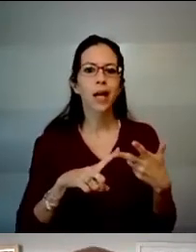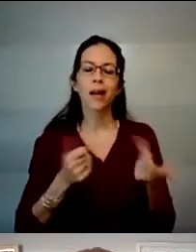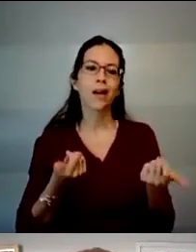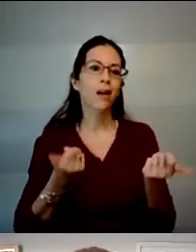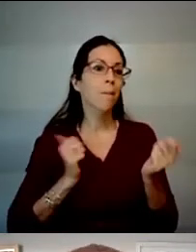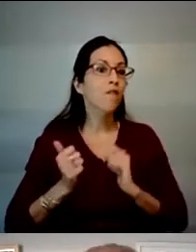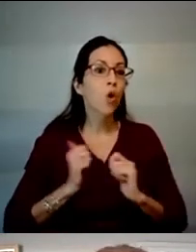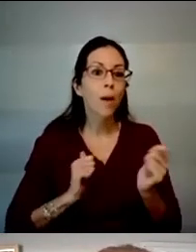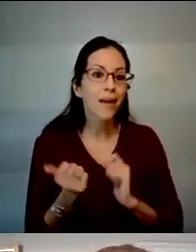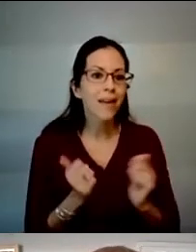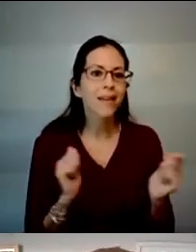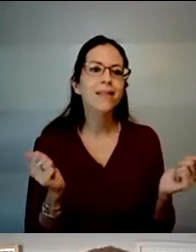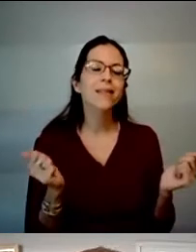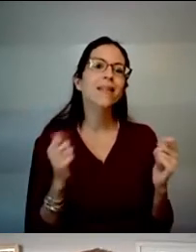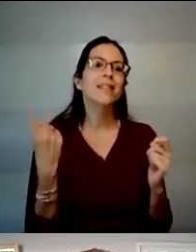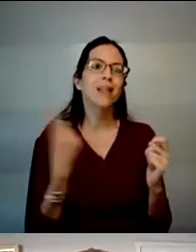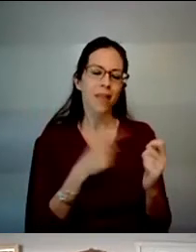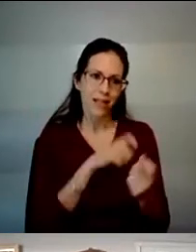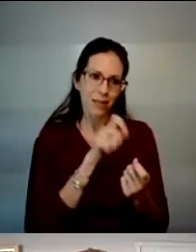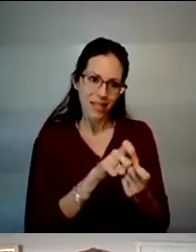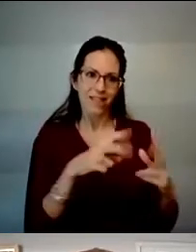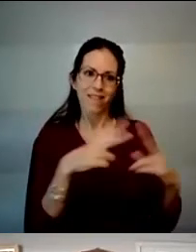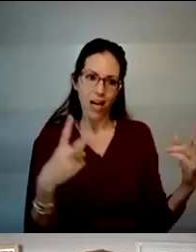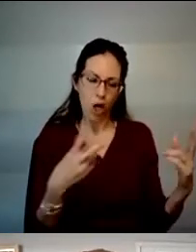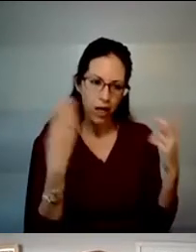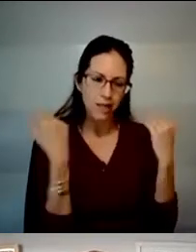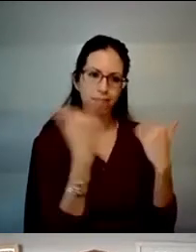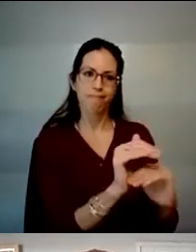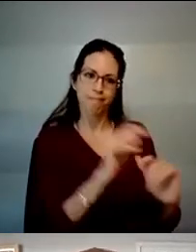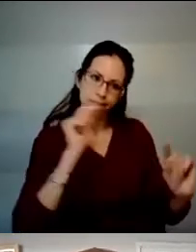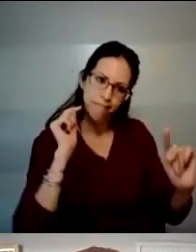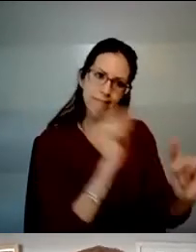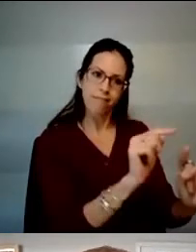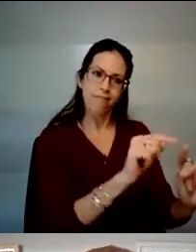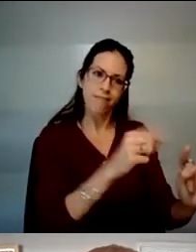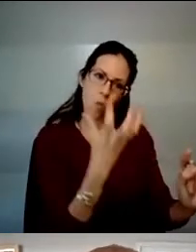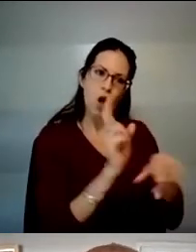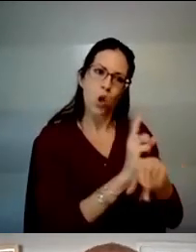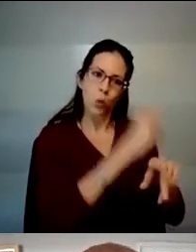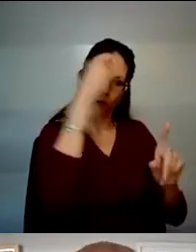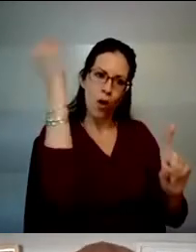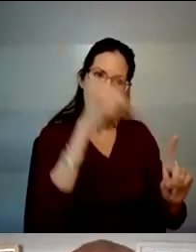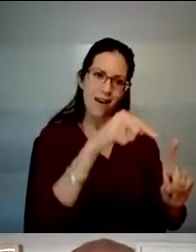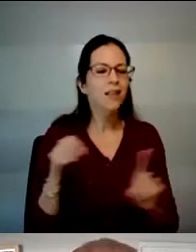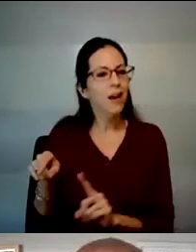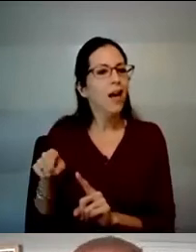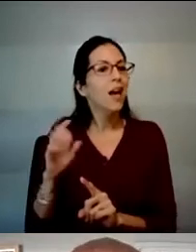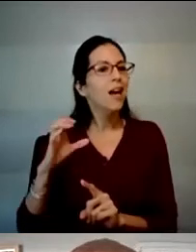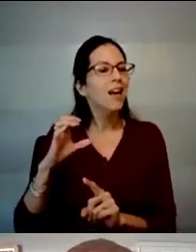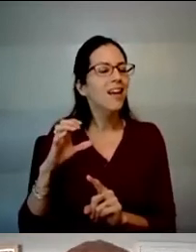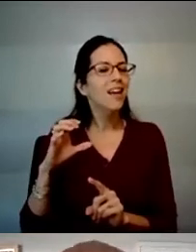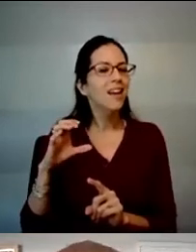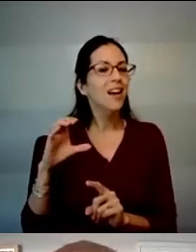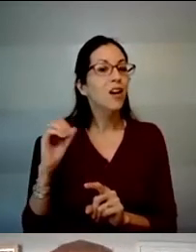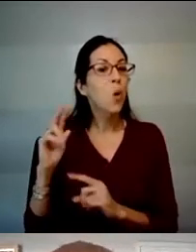So specifically directed, they in the, you know, usually have some goals. It's always nice when they can